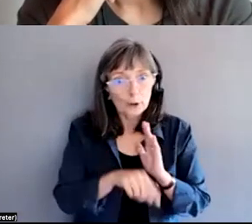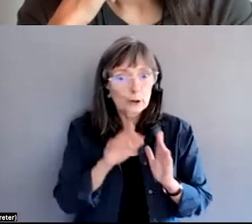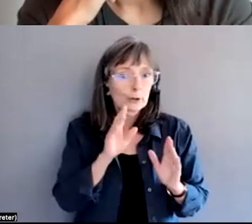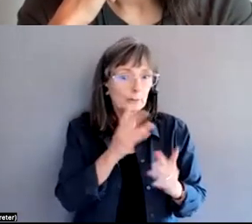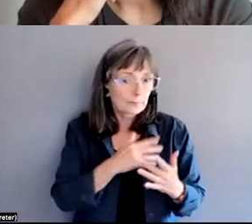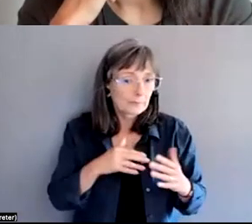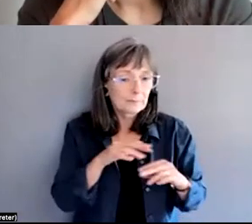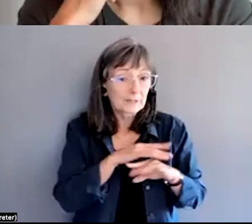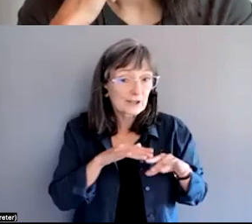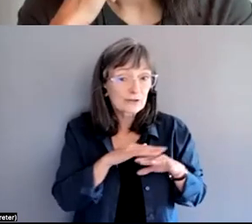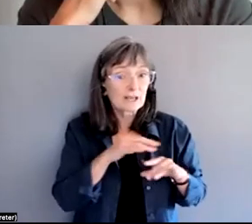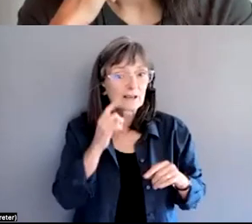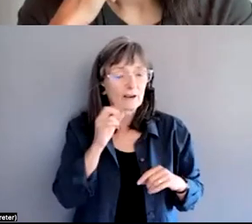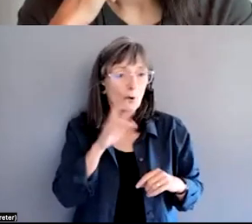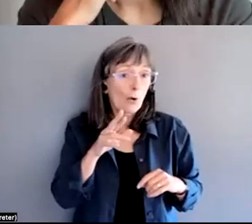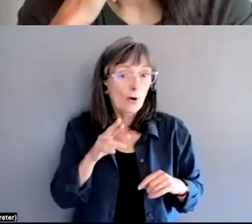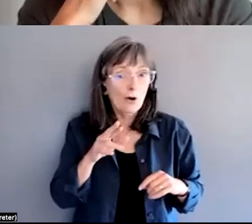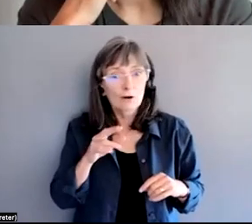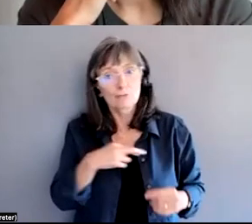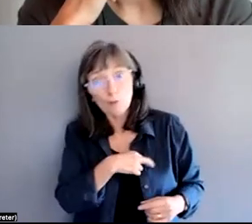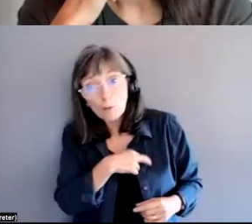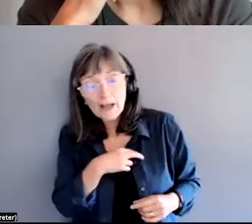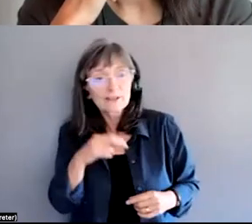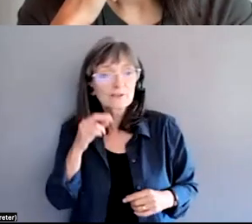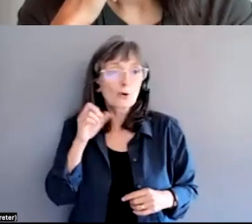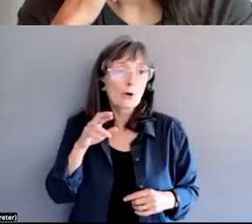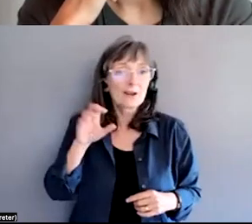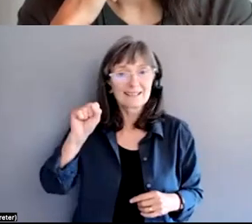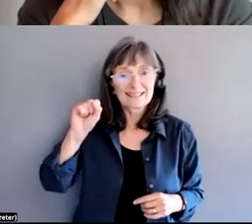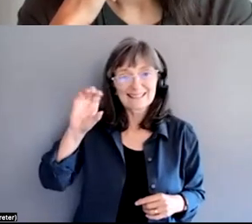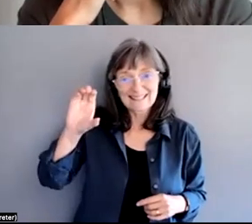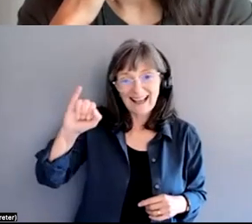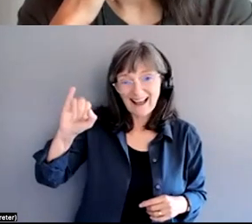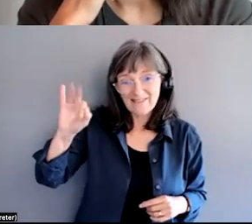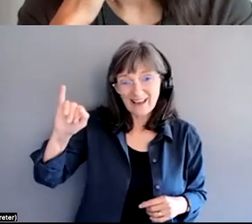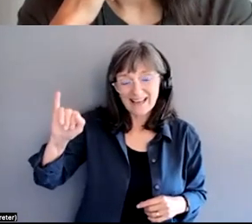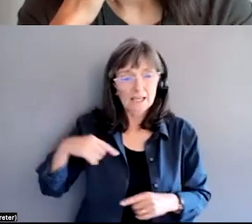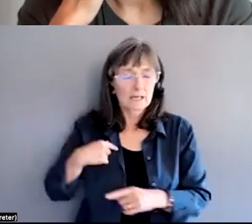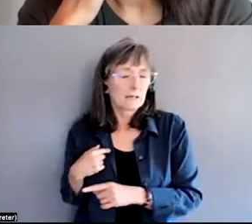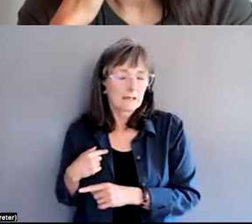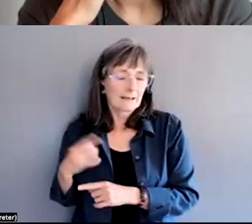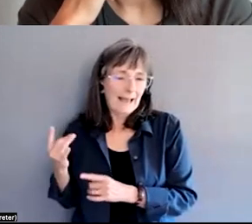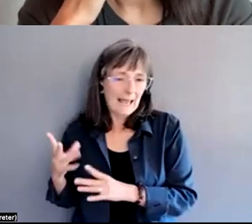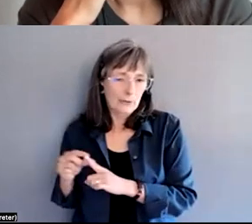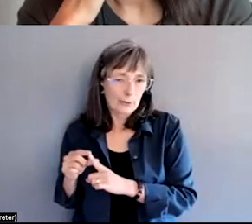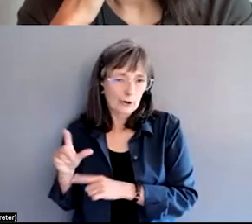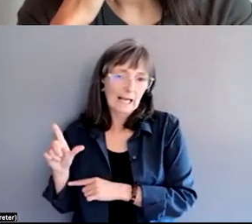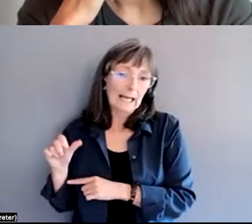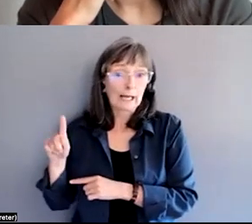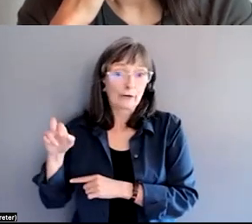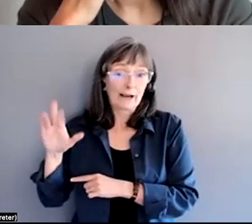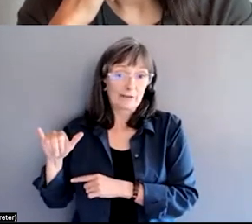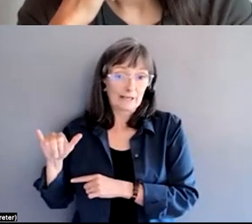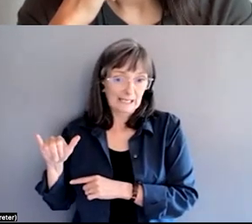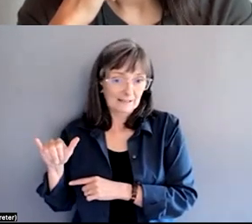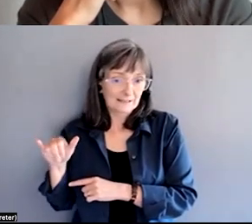romance or sci-fi? And I have to preface this by saying I hate that term literary fiction, but we use it just for, you know, categorizing types